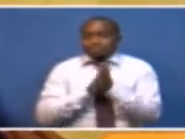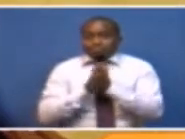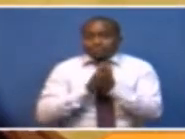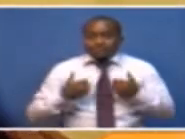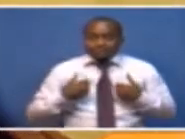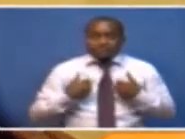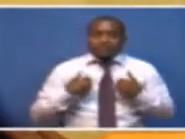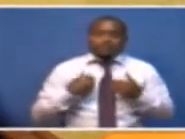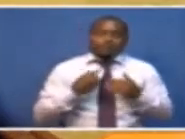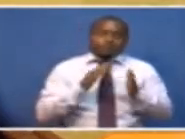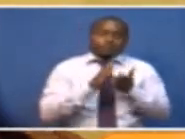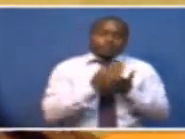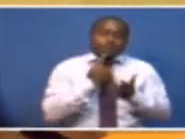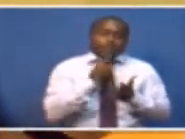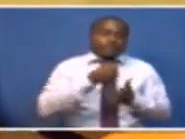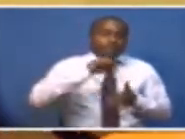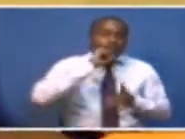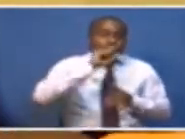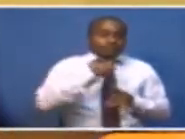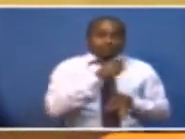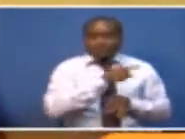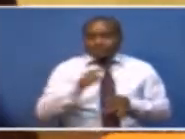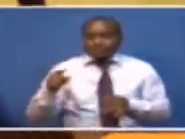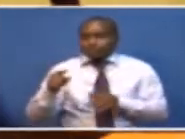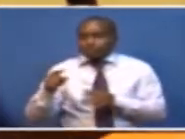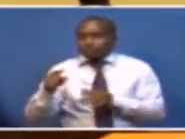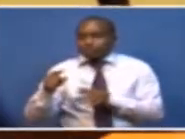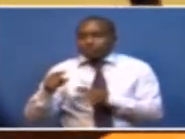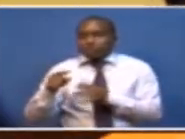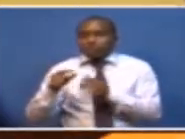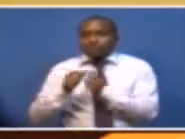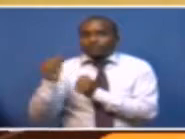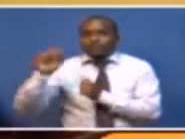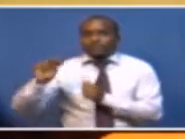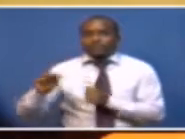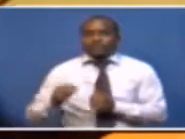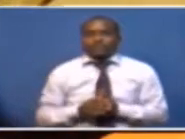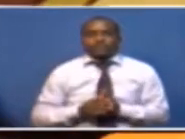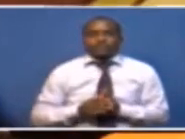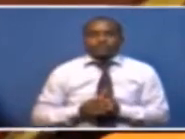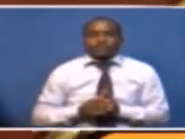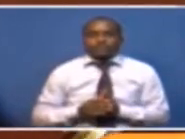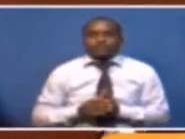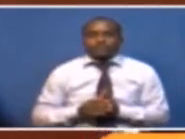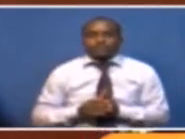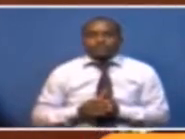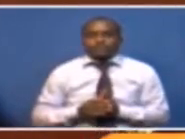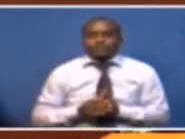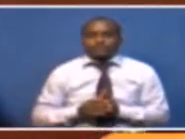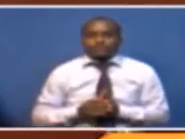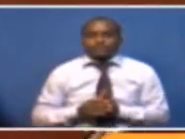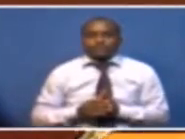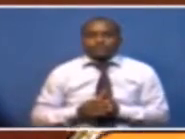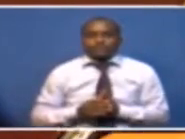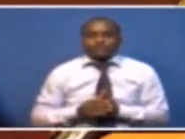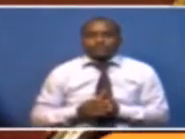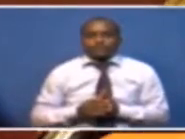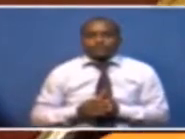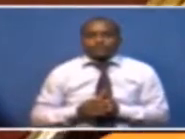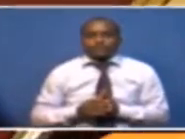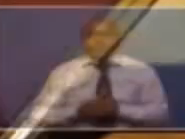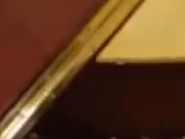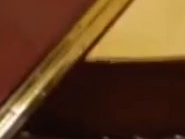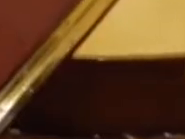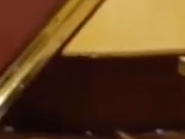between 150,000 shillings and 15 million bob. Patrick Igunza, Citizen TV.